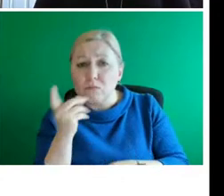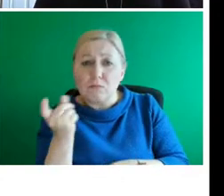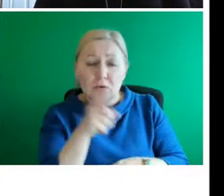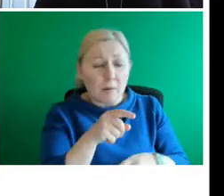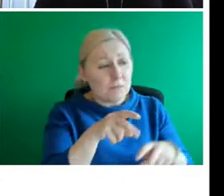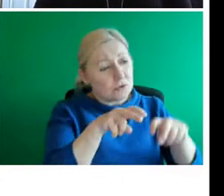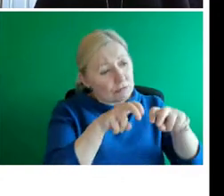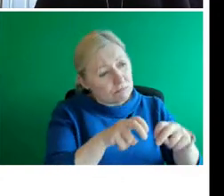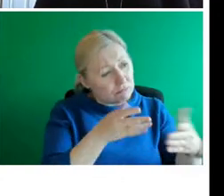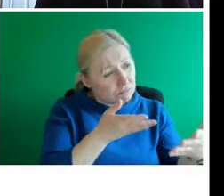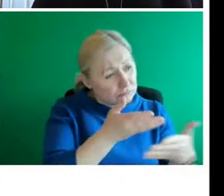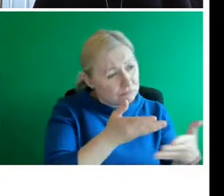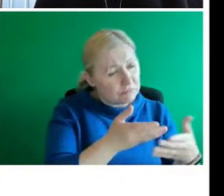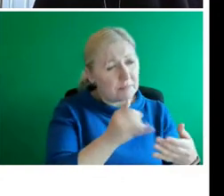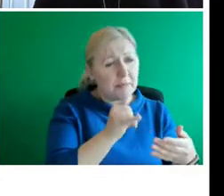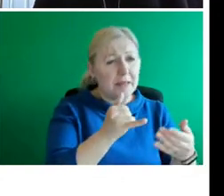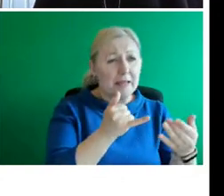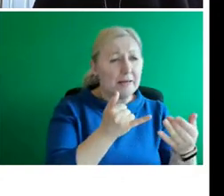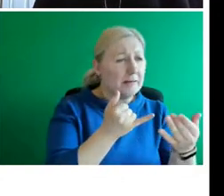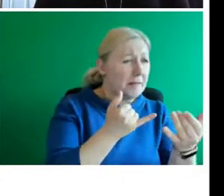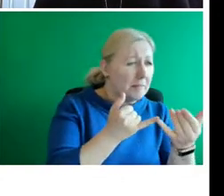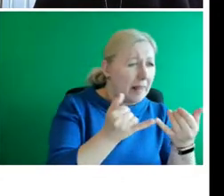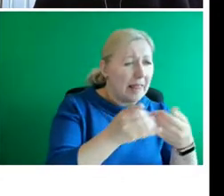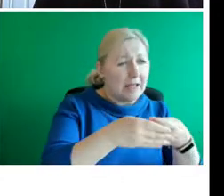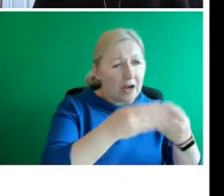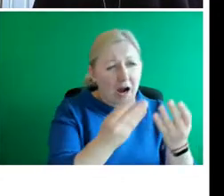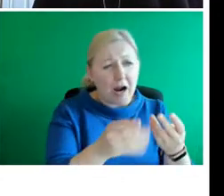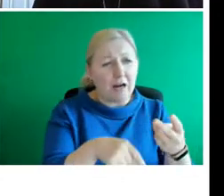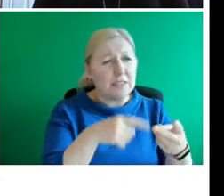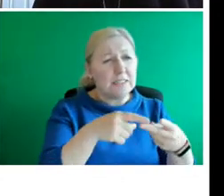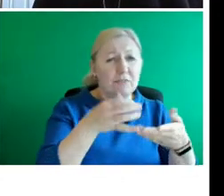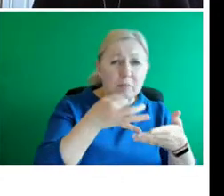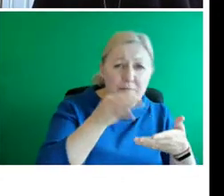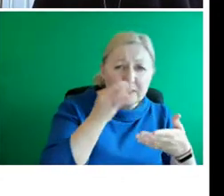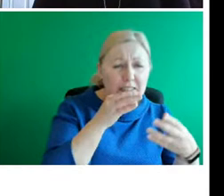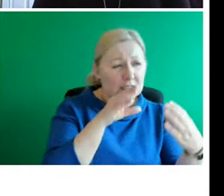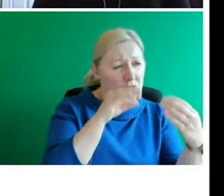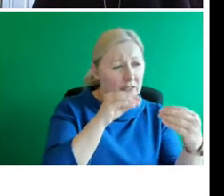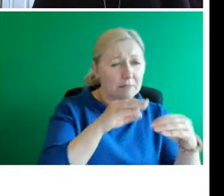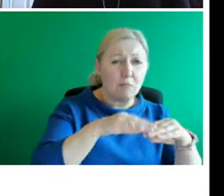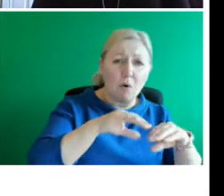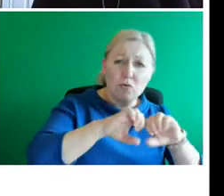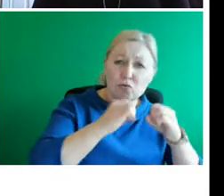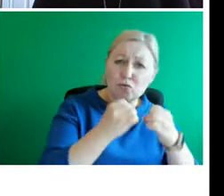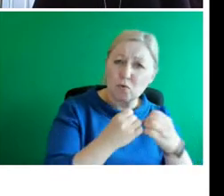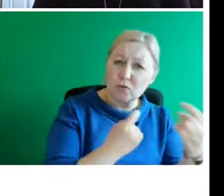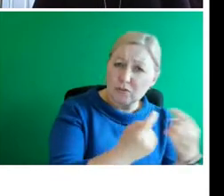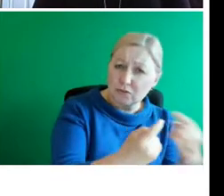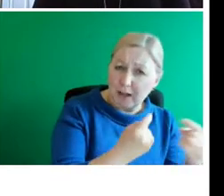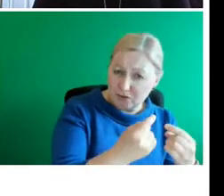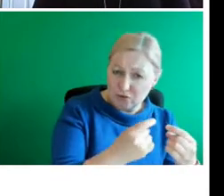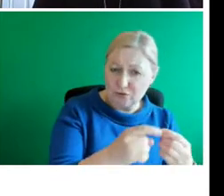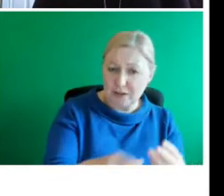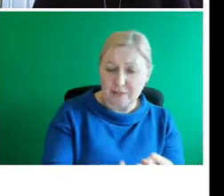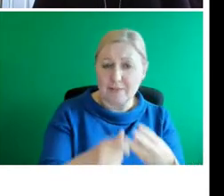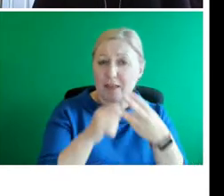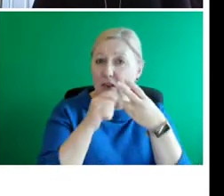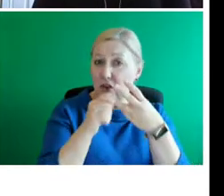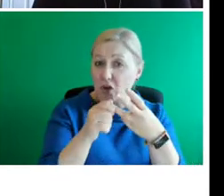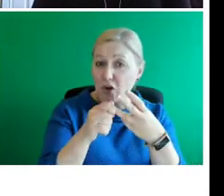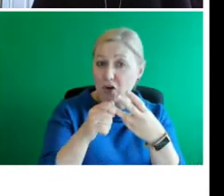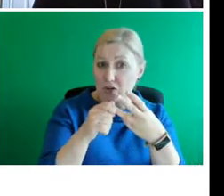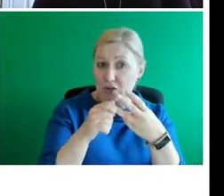them, play cards with them. So it's less about personal care and more about social interaction. And then medical care would take the form